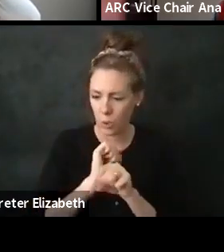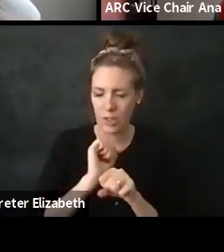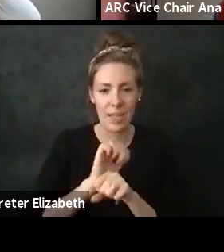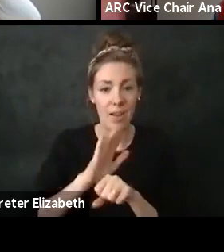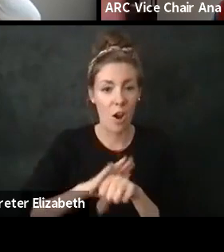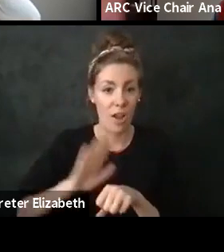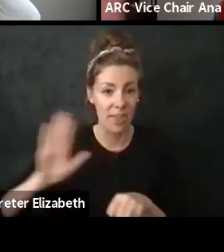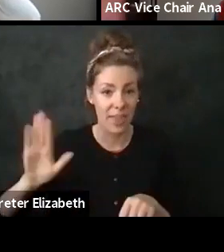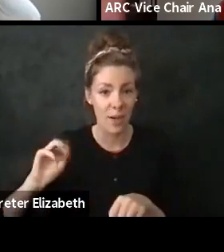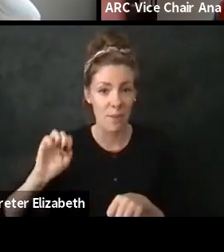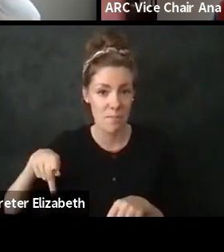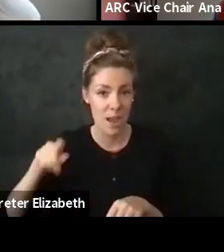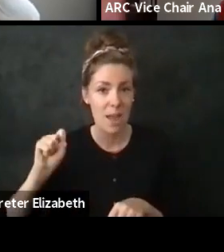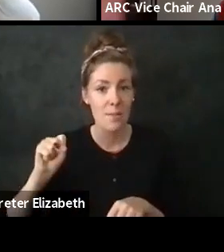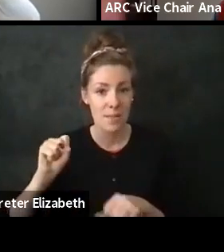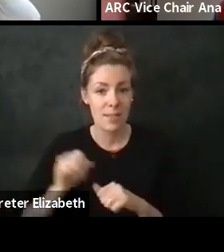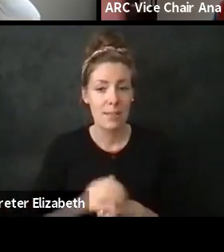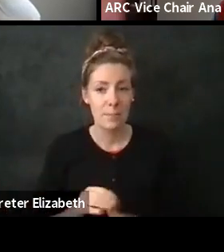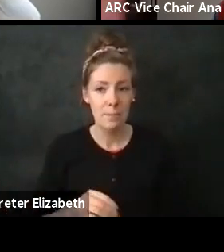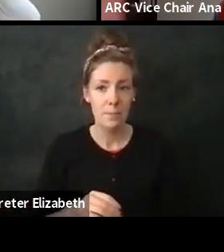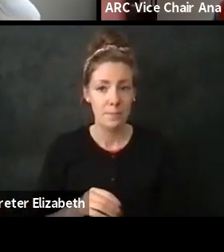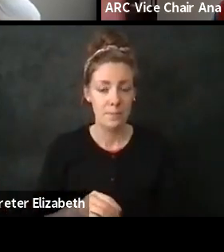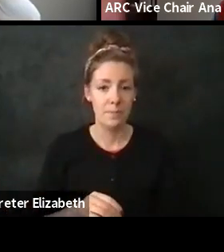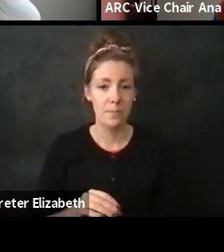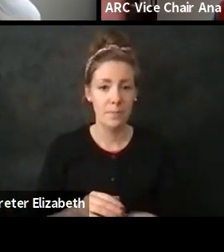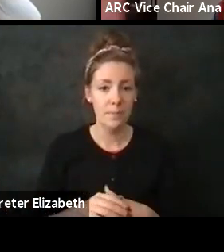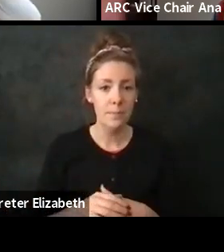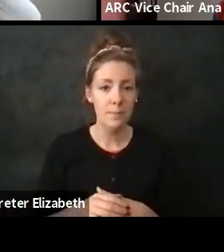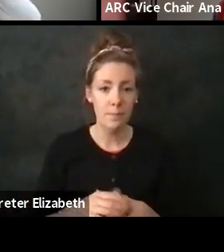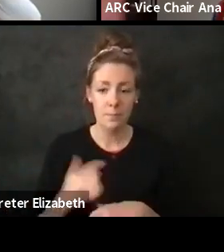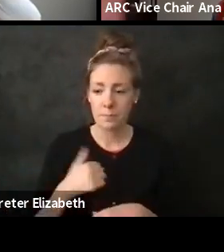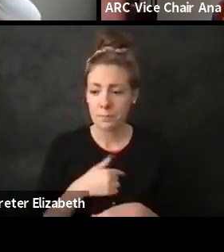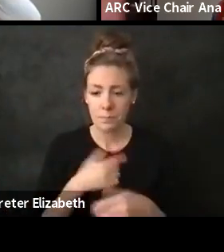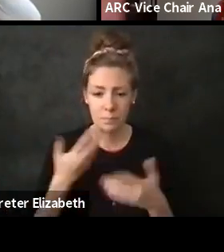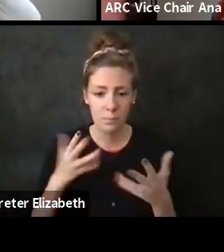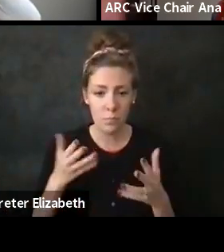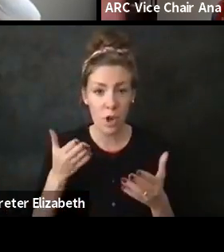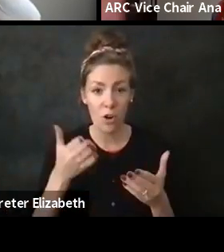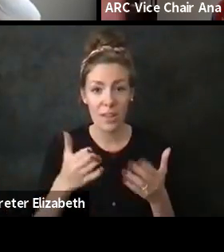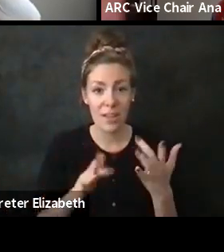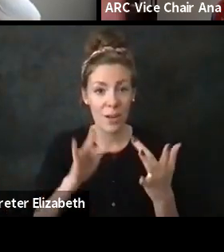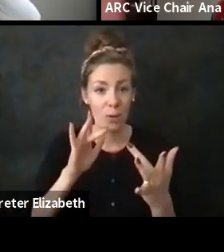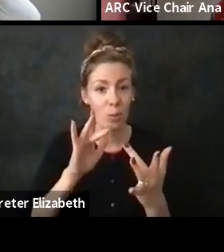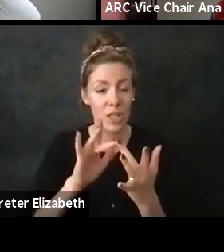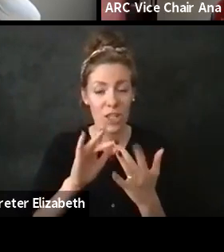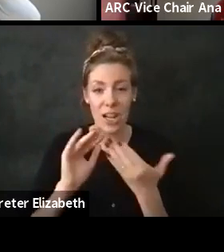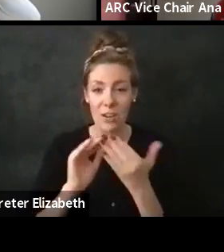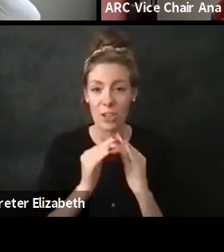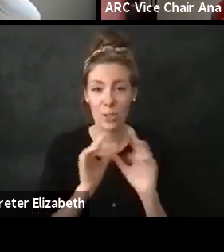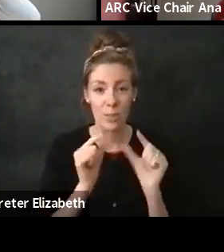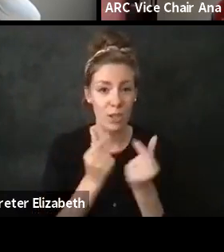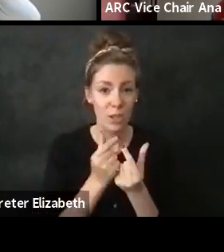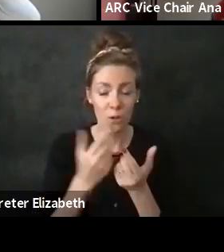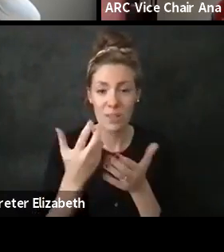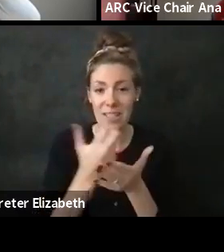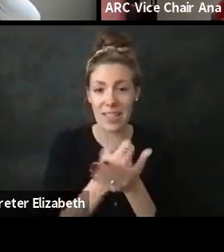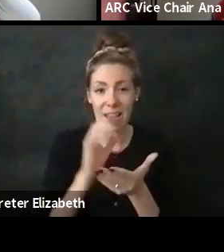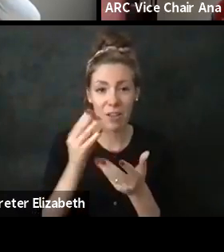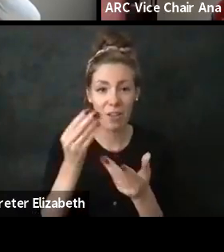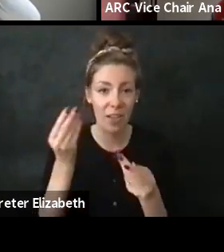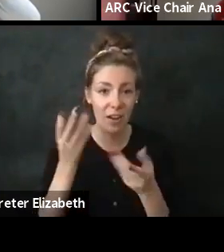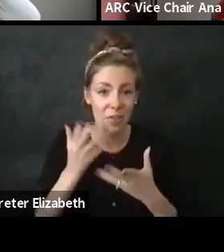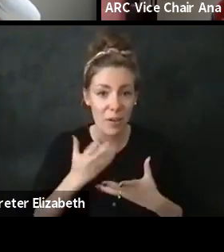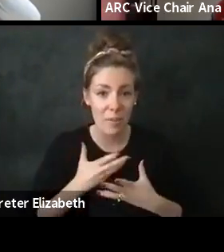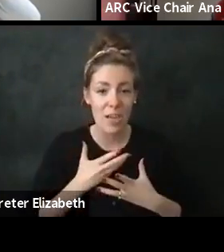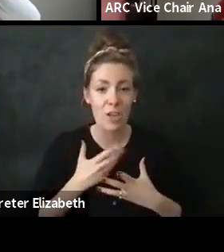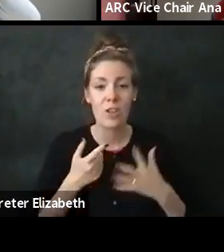maps. We are out there already reaching out to community groups to get their input. And